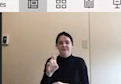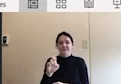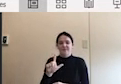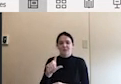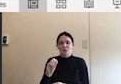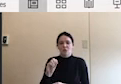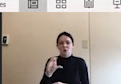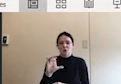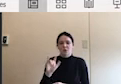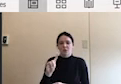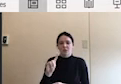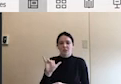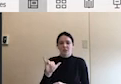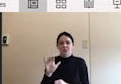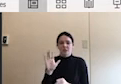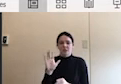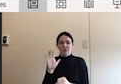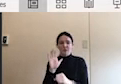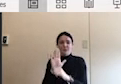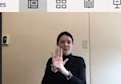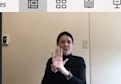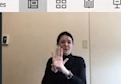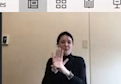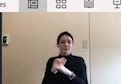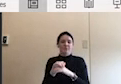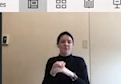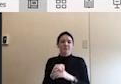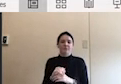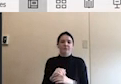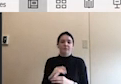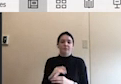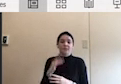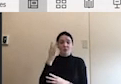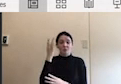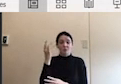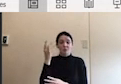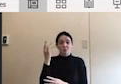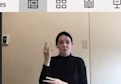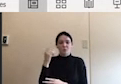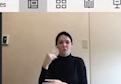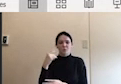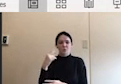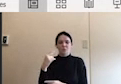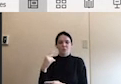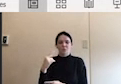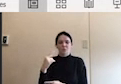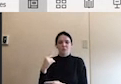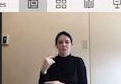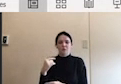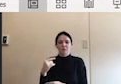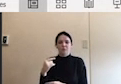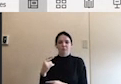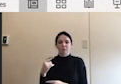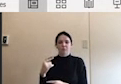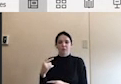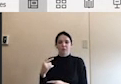much larger because the cross-sectional area of the pipe is much smaller than the cross-sectional area of the bottle.